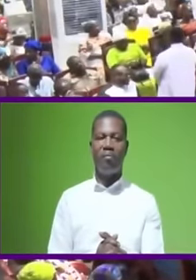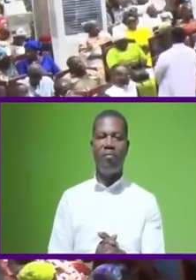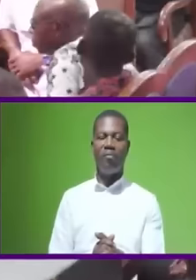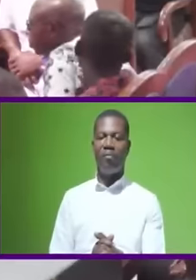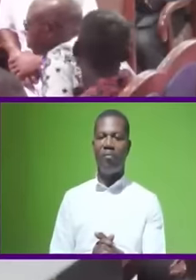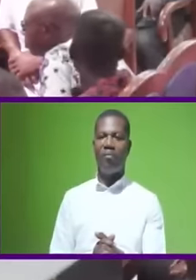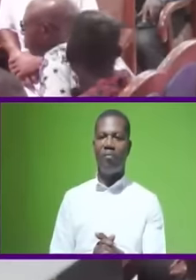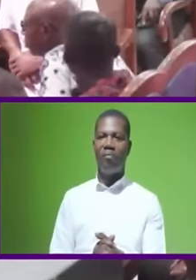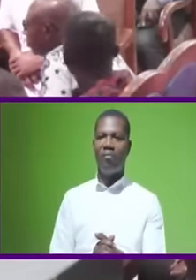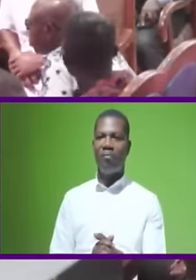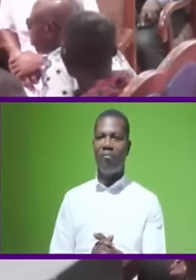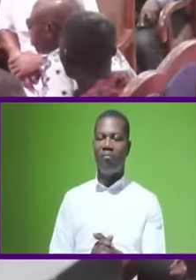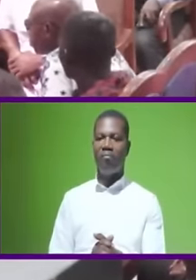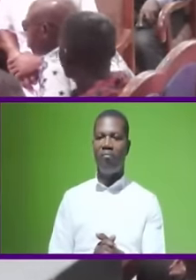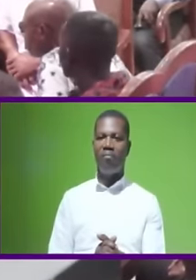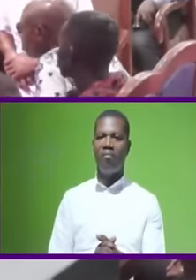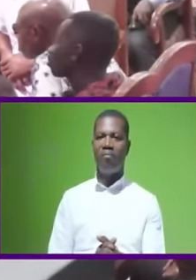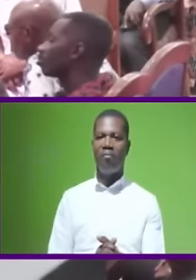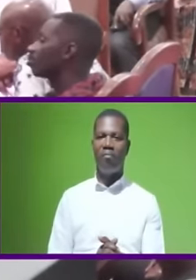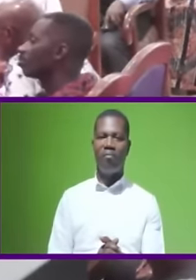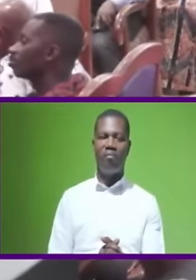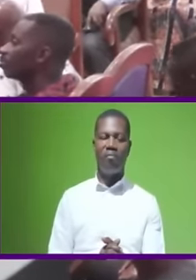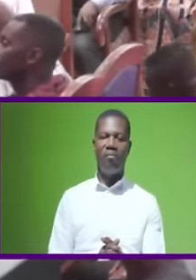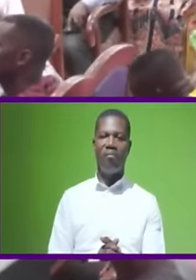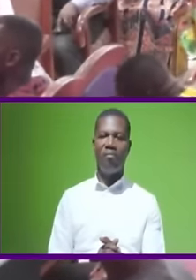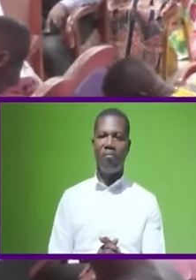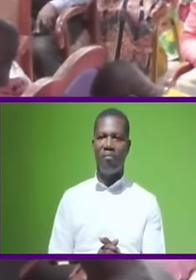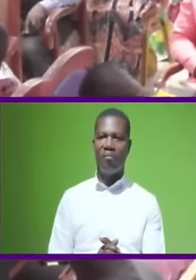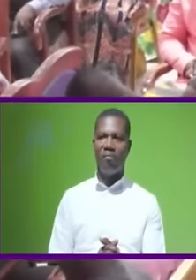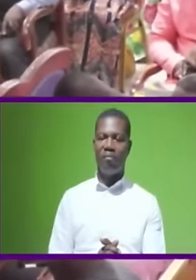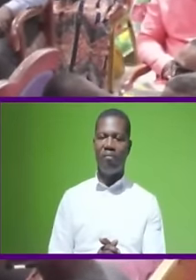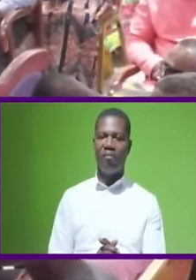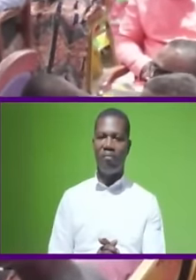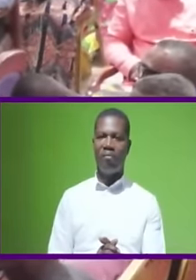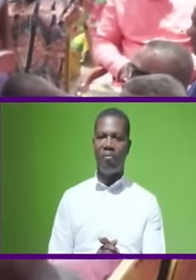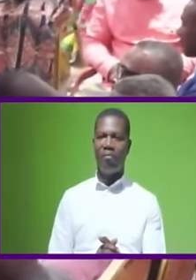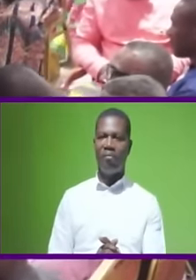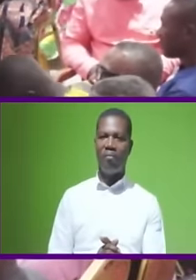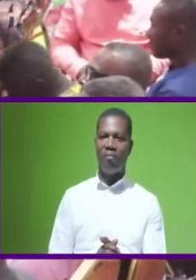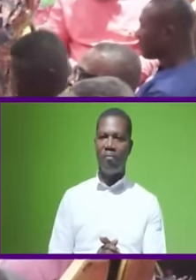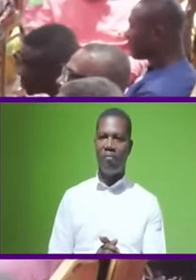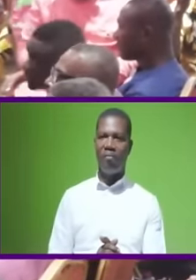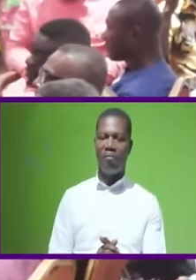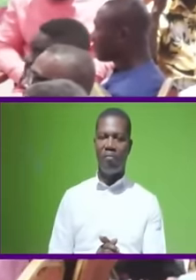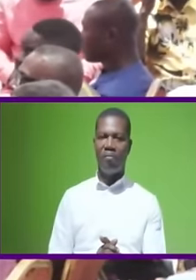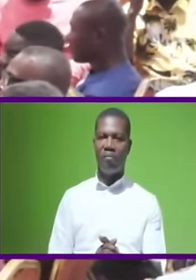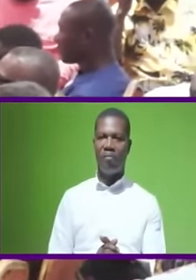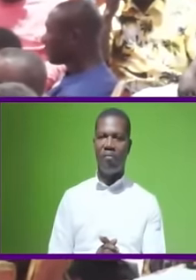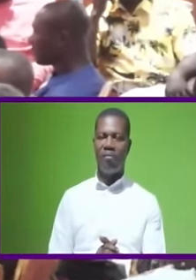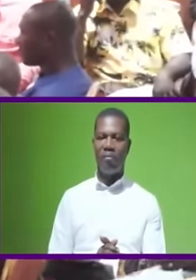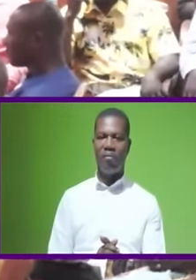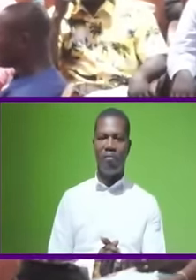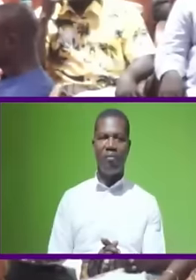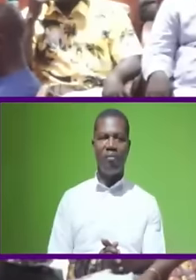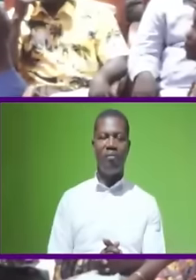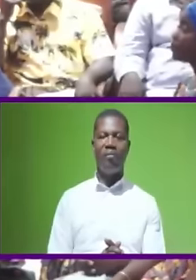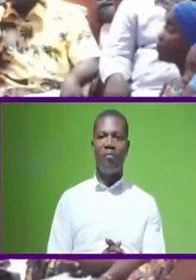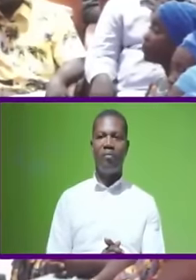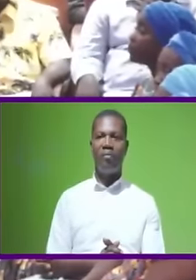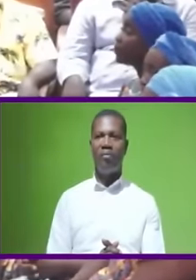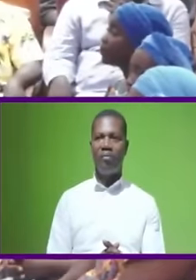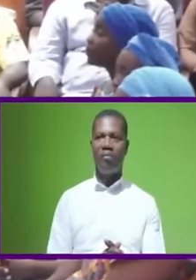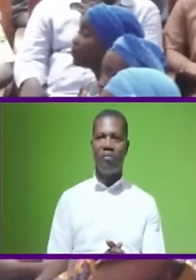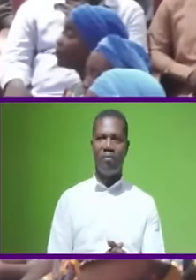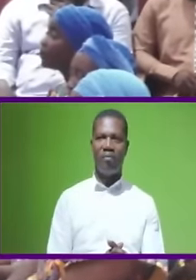done a miracle in my life. But all this, I say, keep your gift and let us all together worship God. But after keeping your